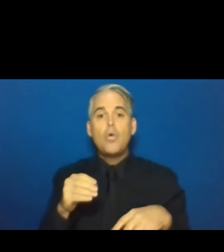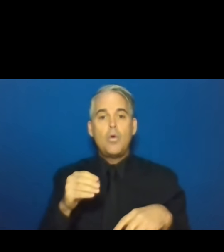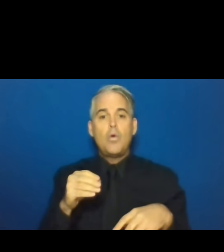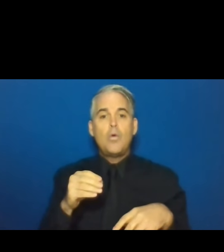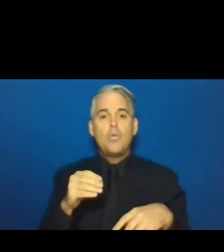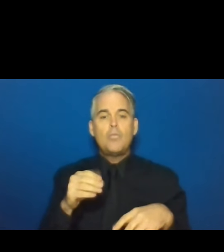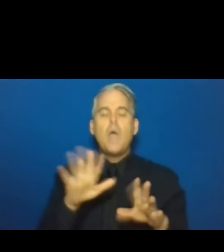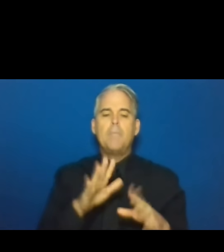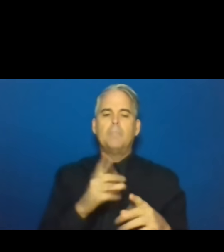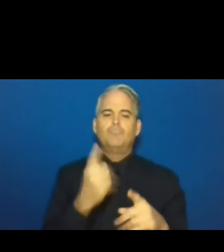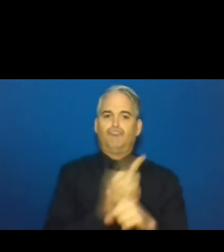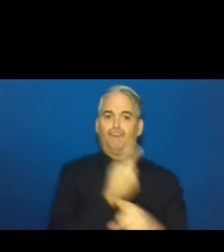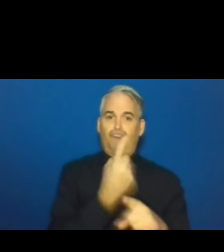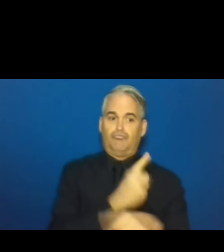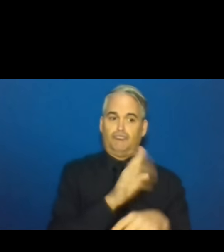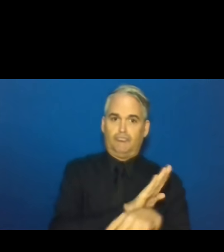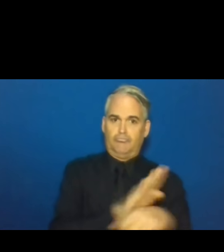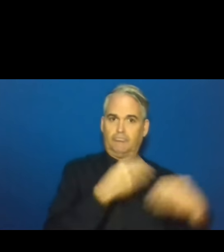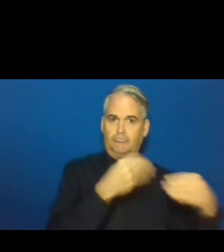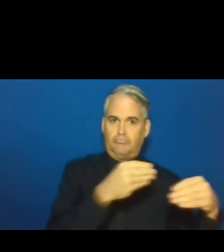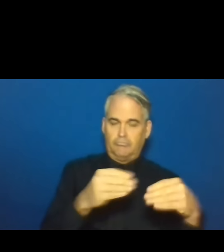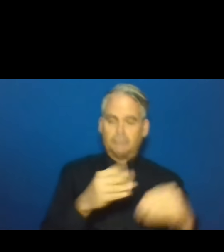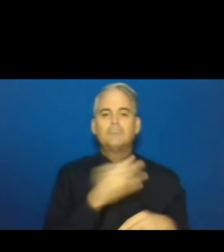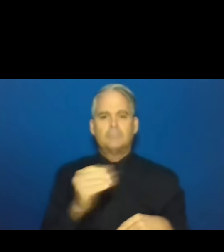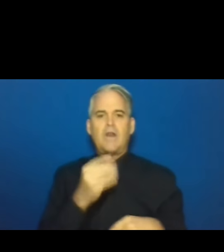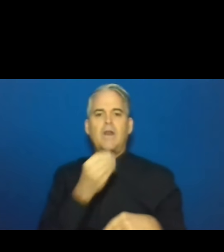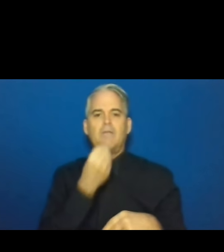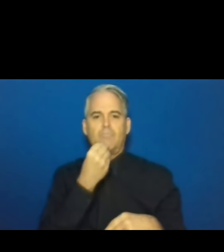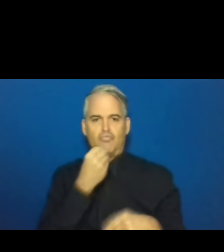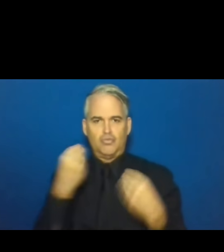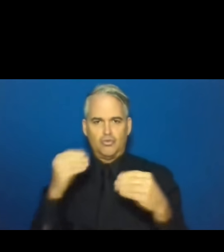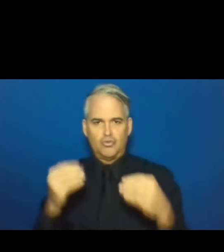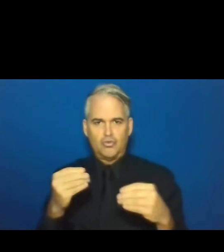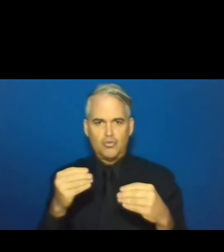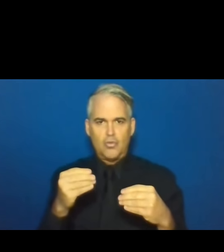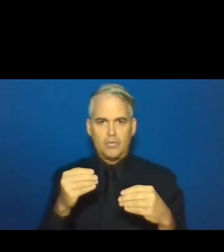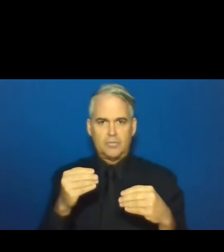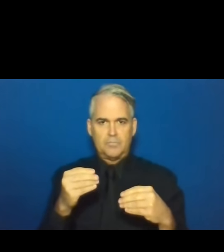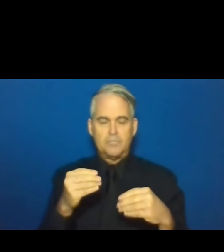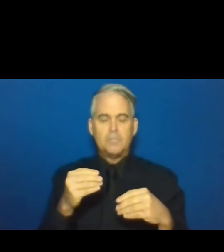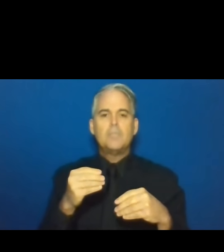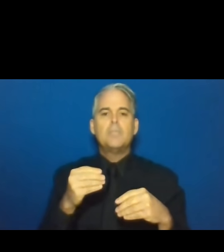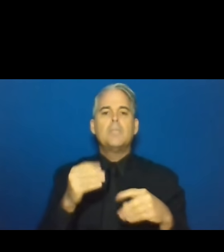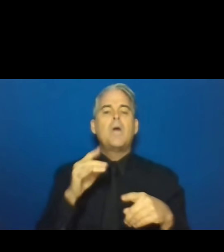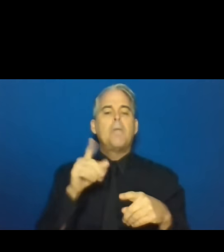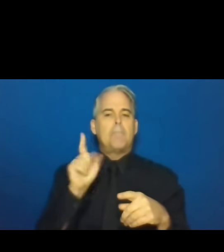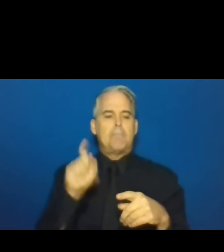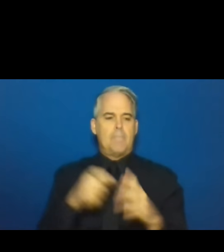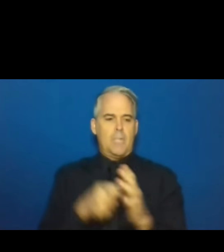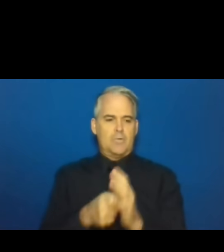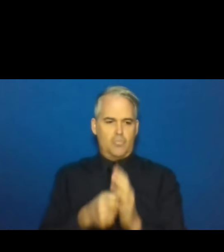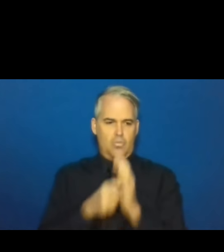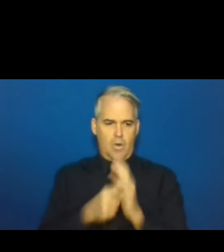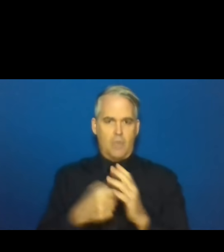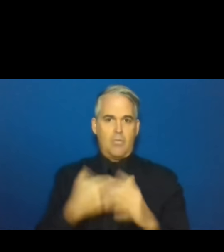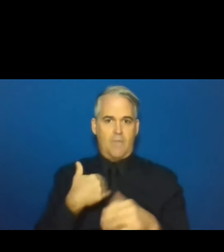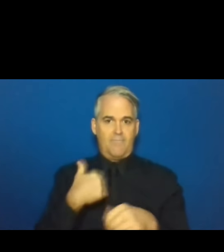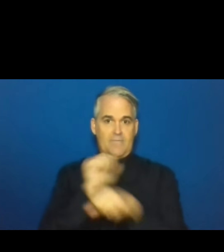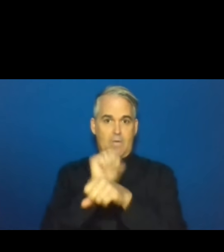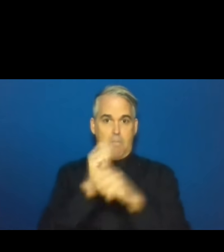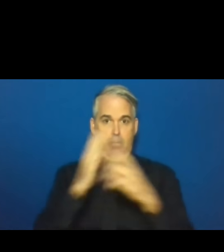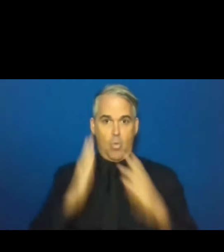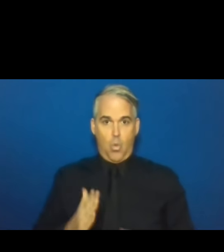retail and grocery stores with over 50,000 square foot capacity will now be required to have employees at all public